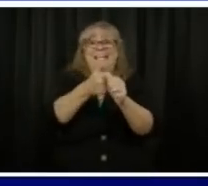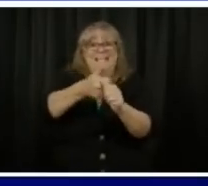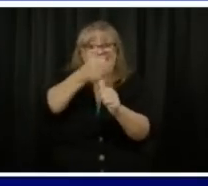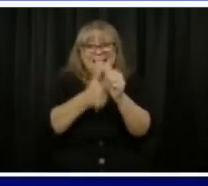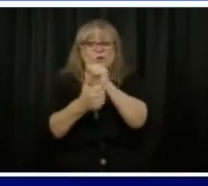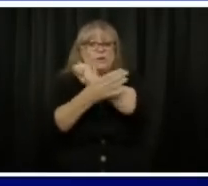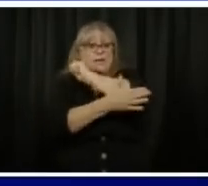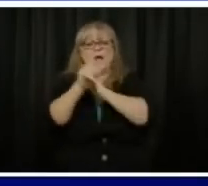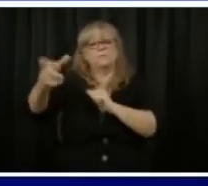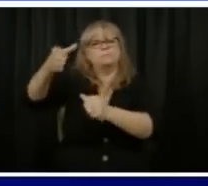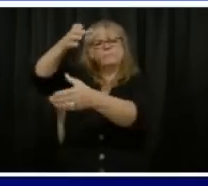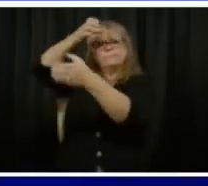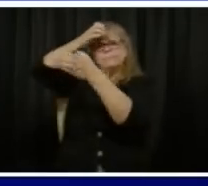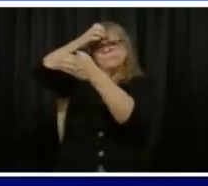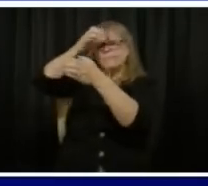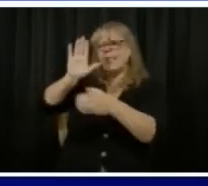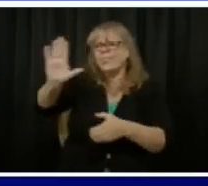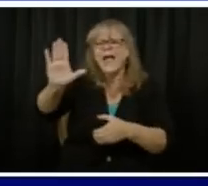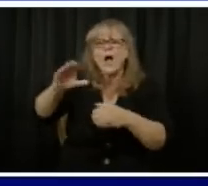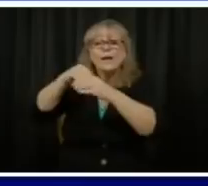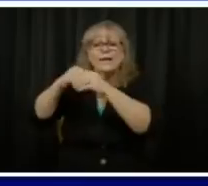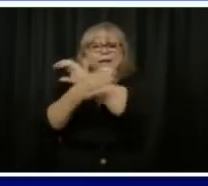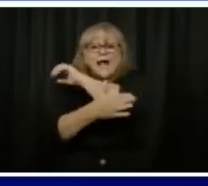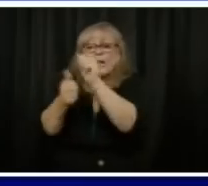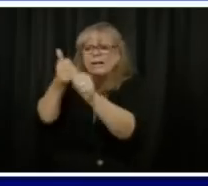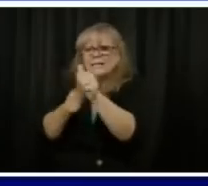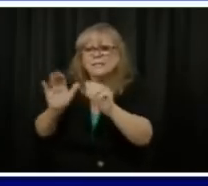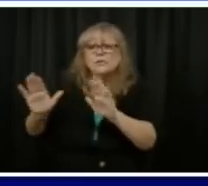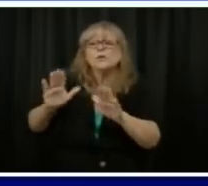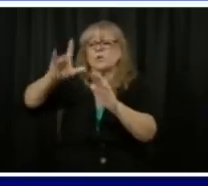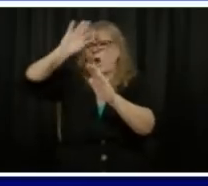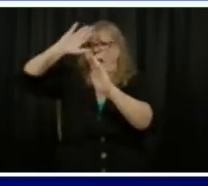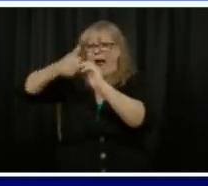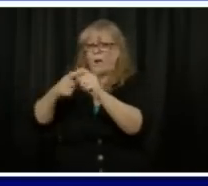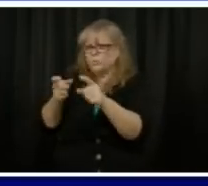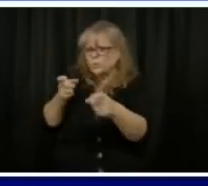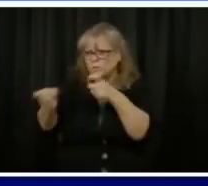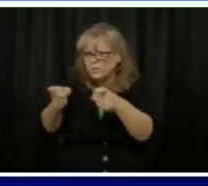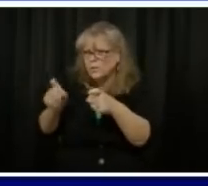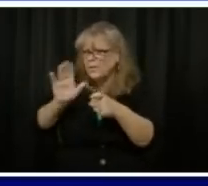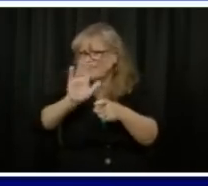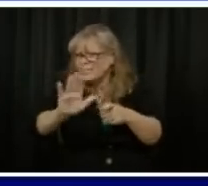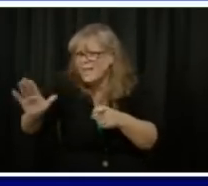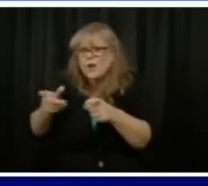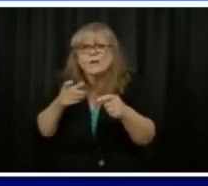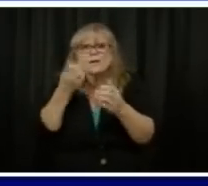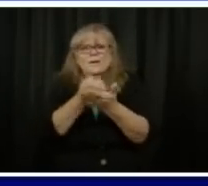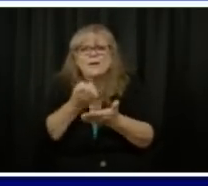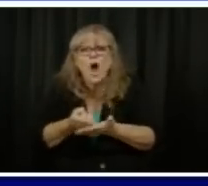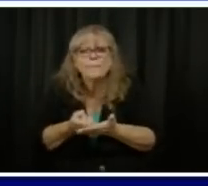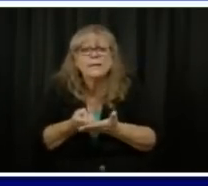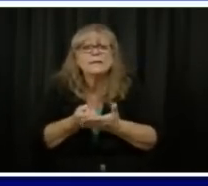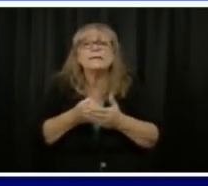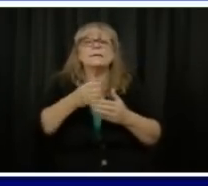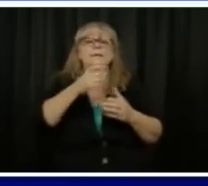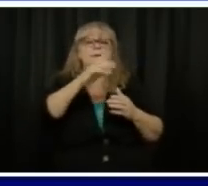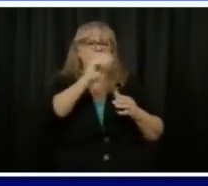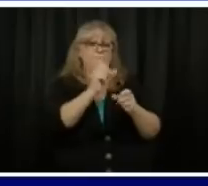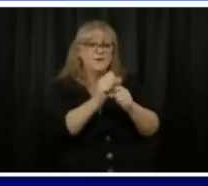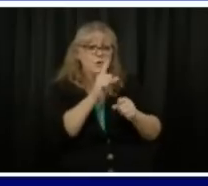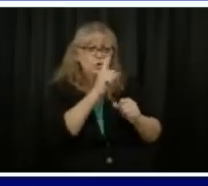disease suppression with economic stability, and it's a tricky dance. We believe the variance process has been